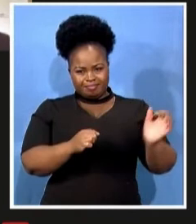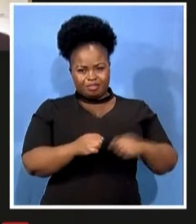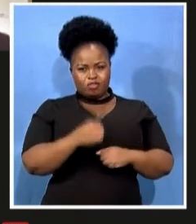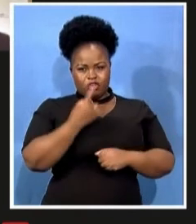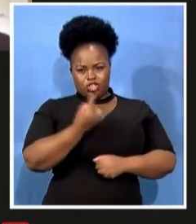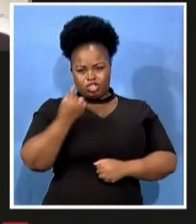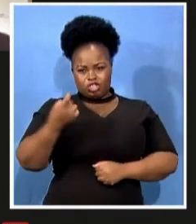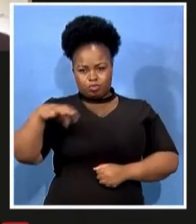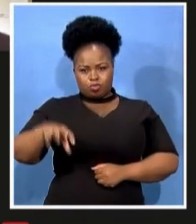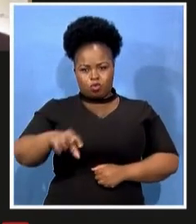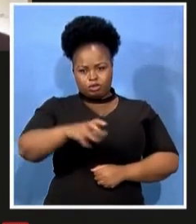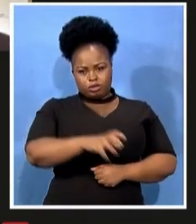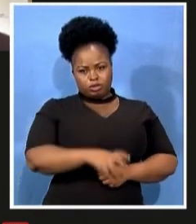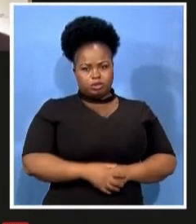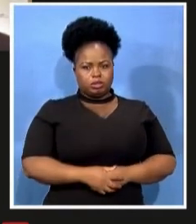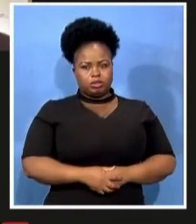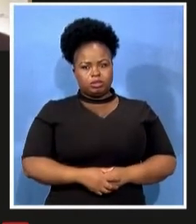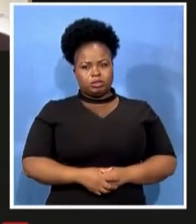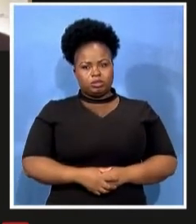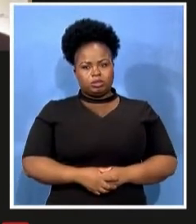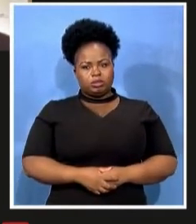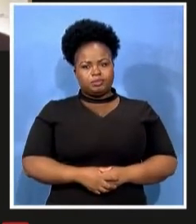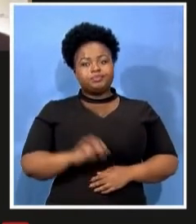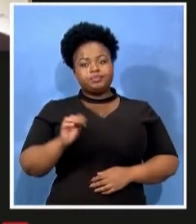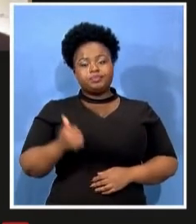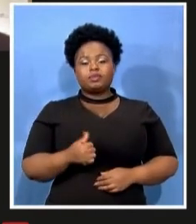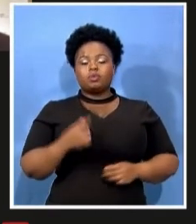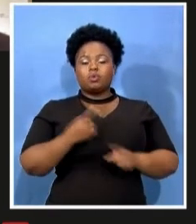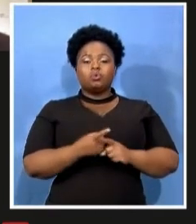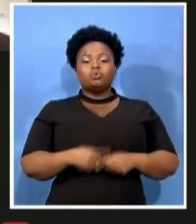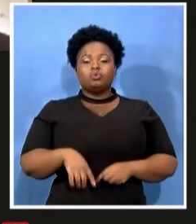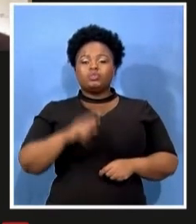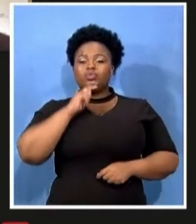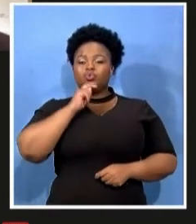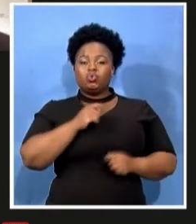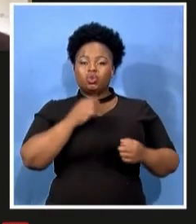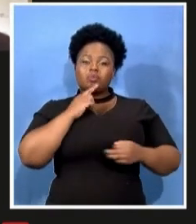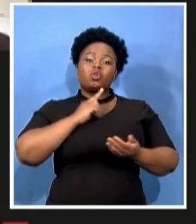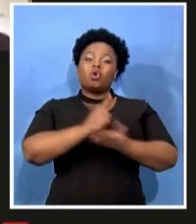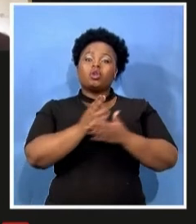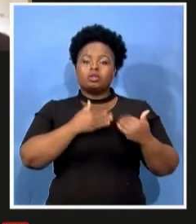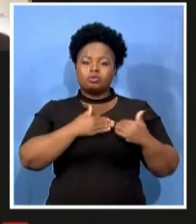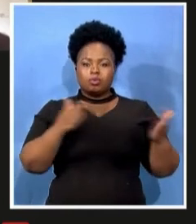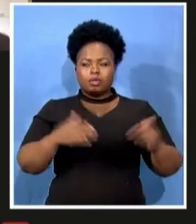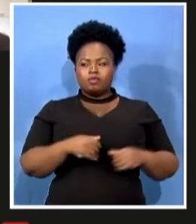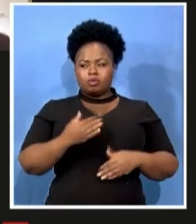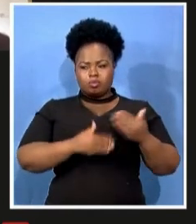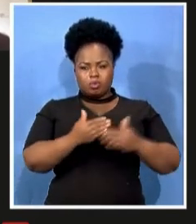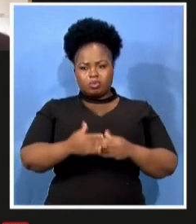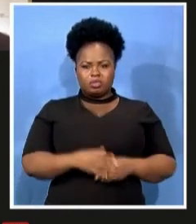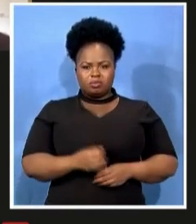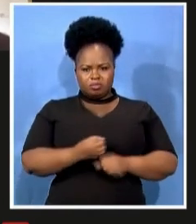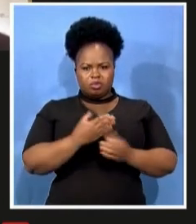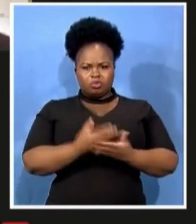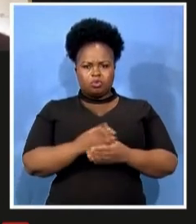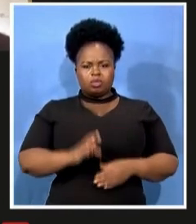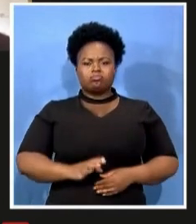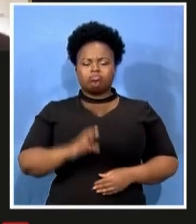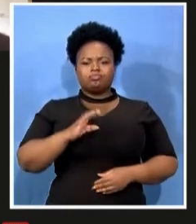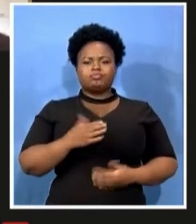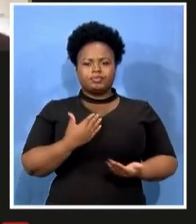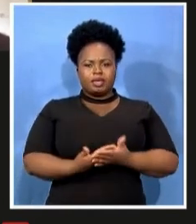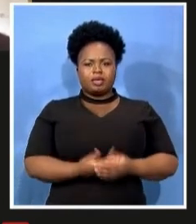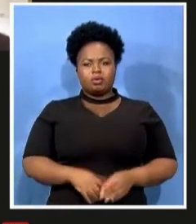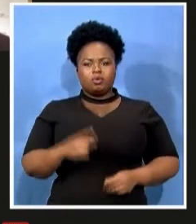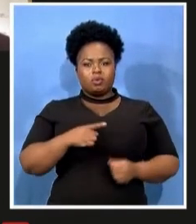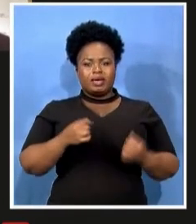integrity of the whole process to ensure that vaccine confidence increases. because of transparency and the effective